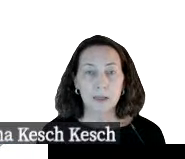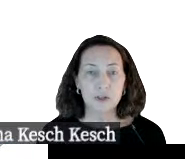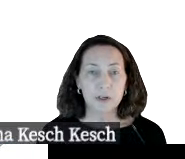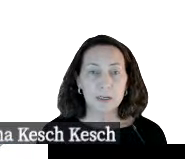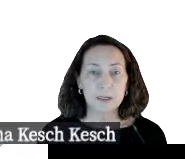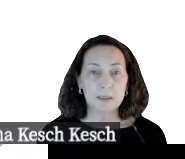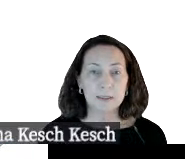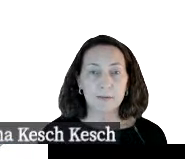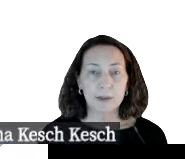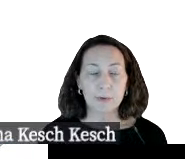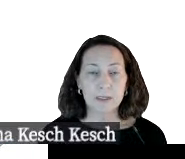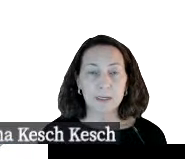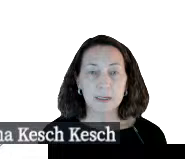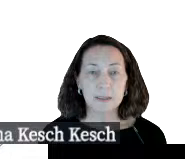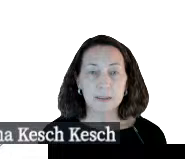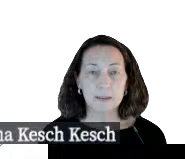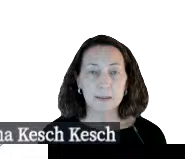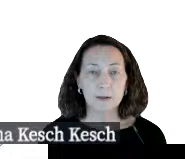Next section is